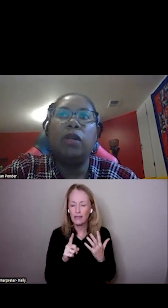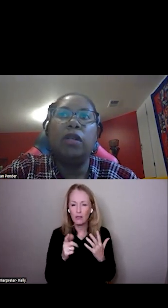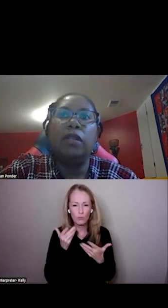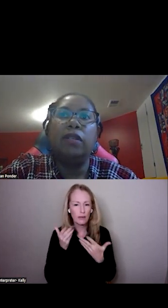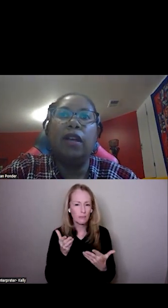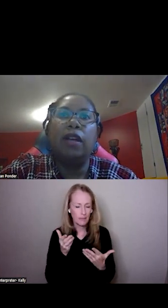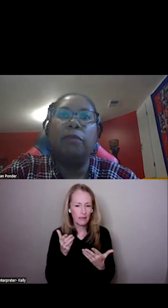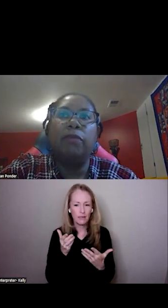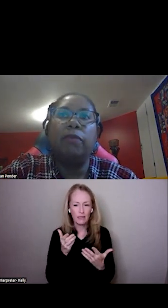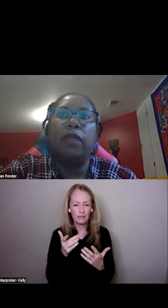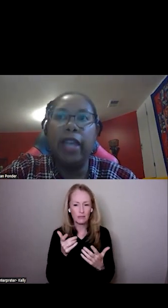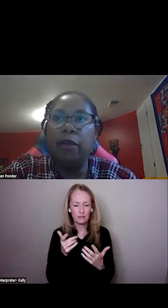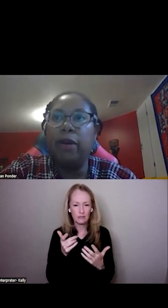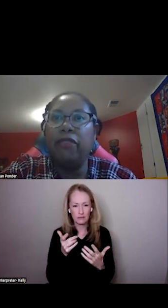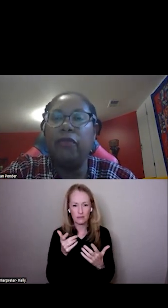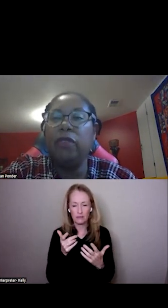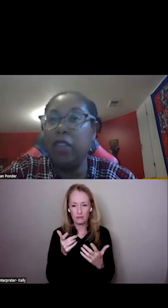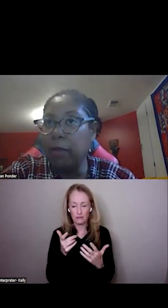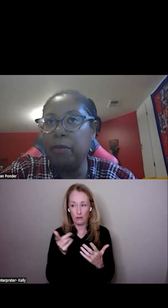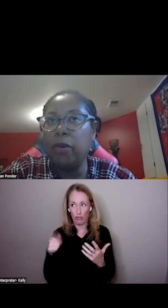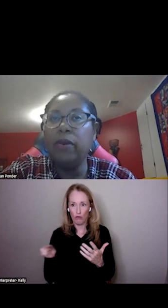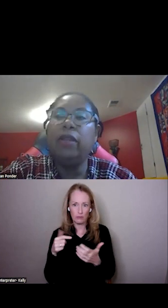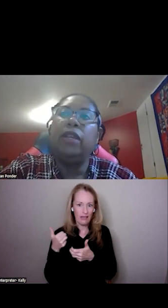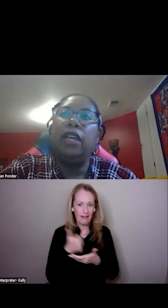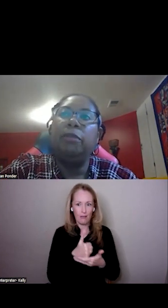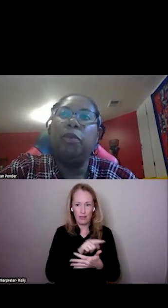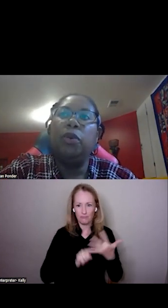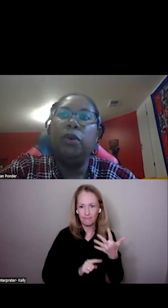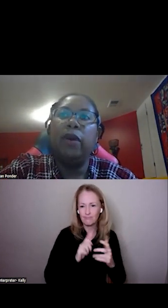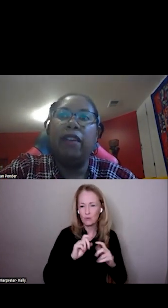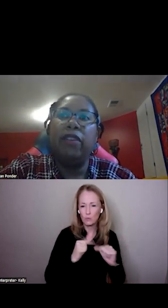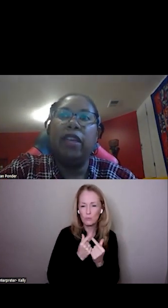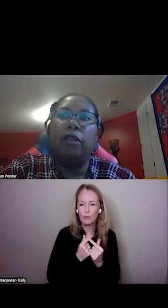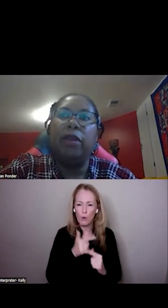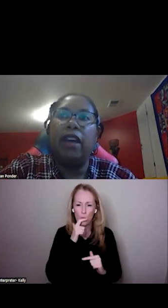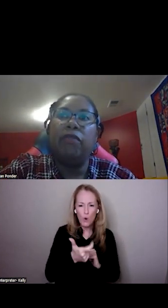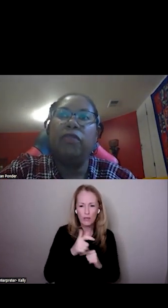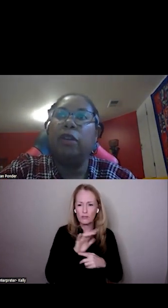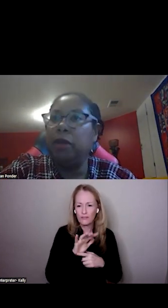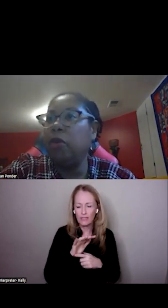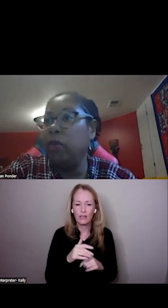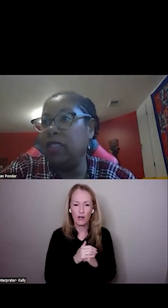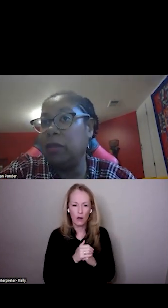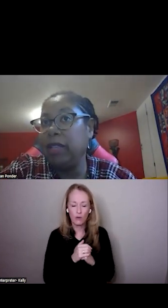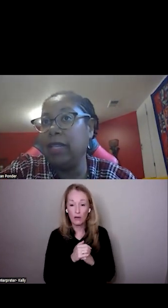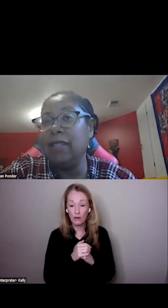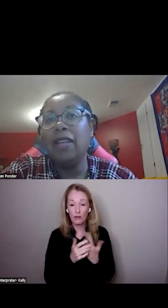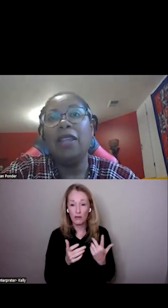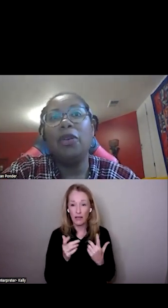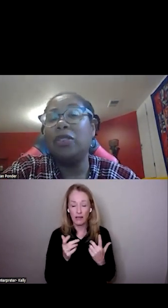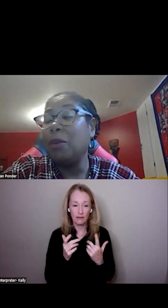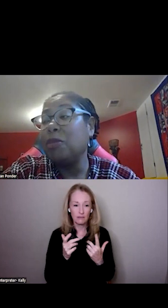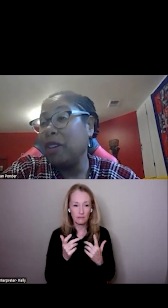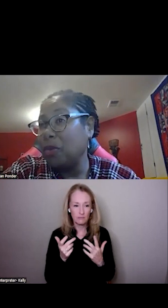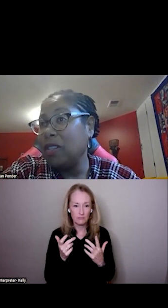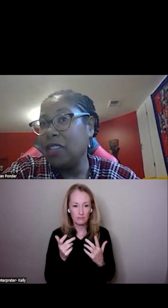that was led by young people and people who advocate on behalf of young people with disabilities.